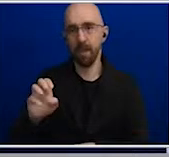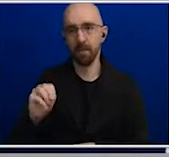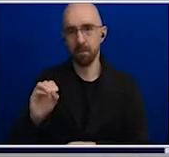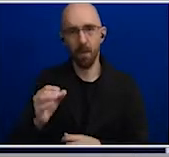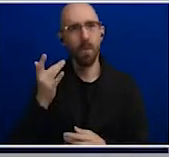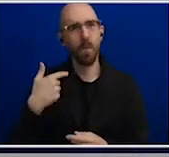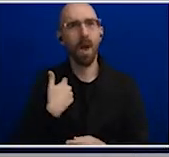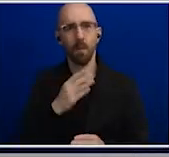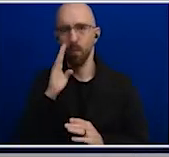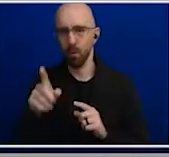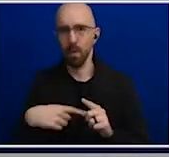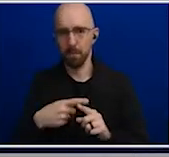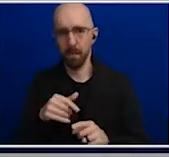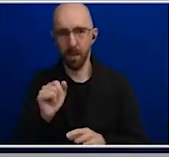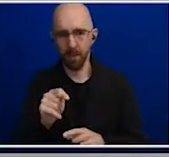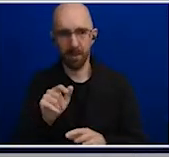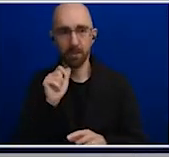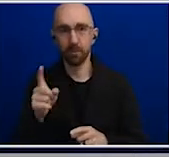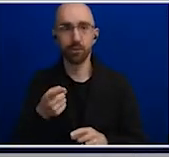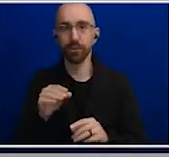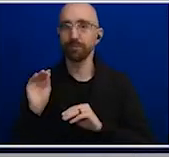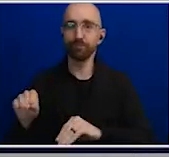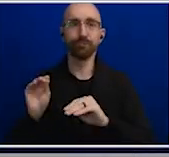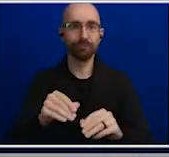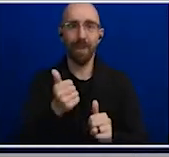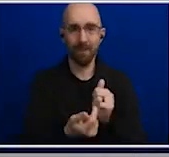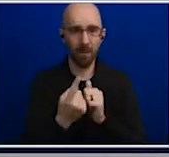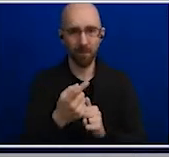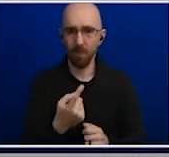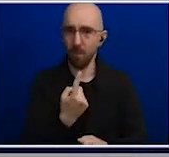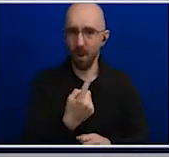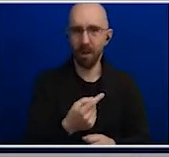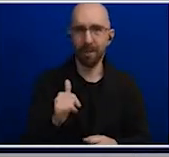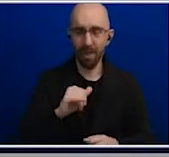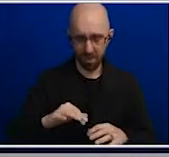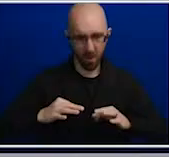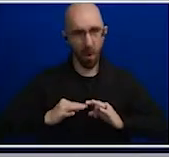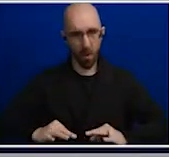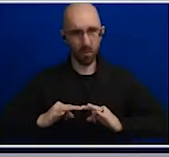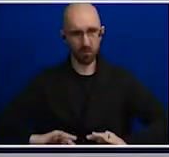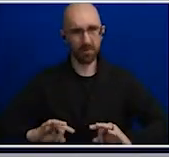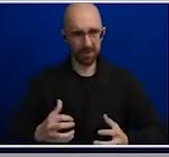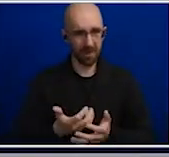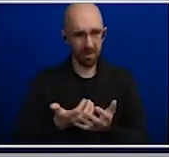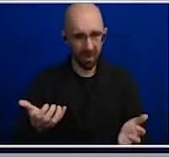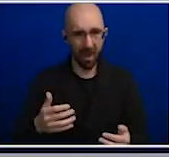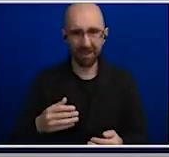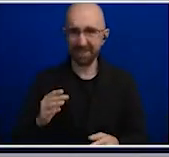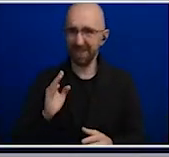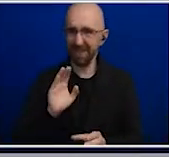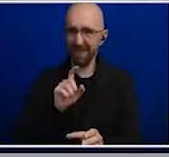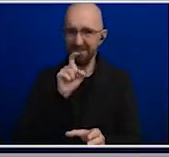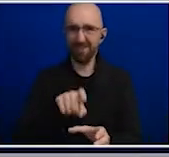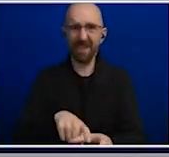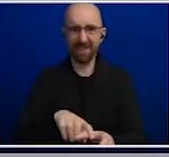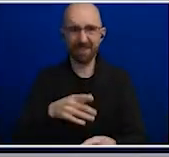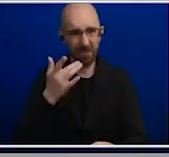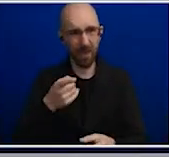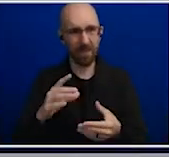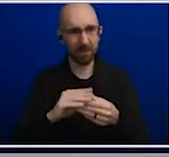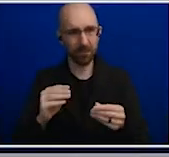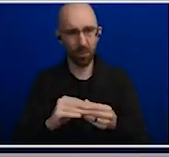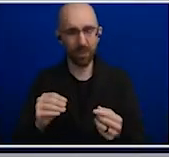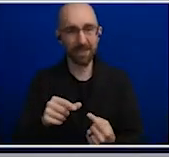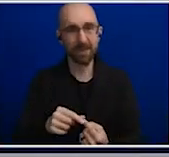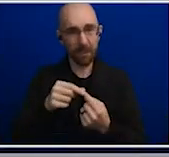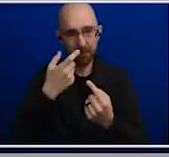don't just do it in everybody, one, because it's garden hoses and it's invasive, and it's why this story is special, is because most people,